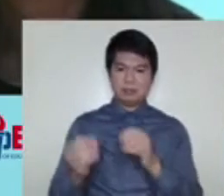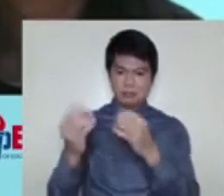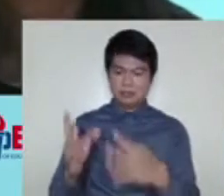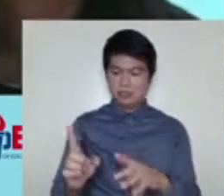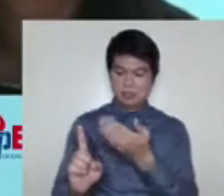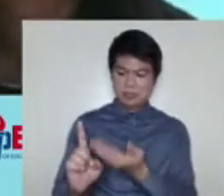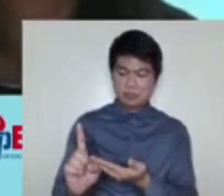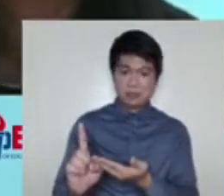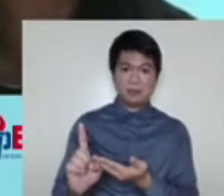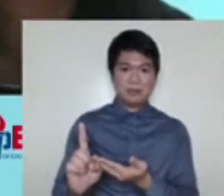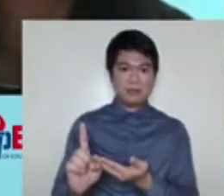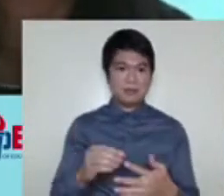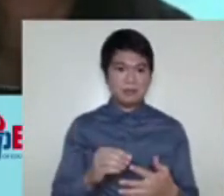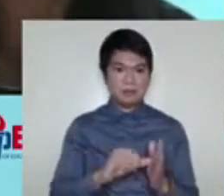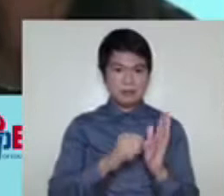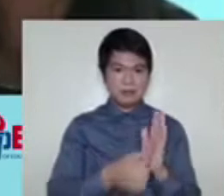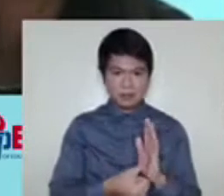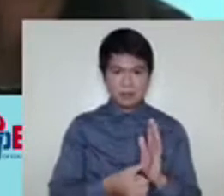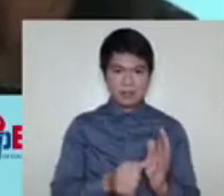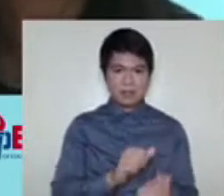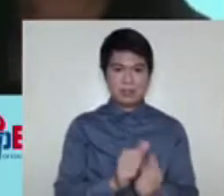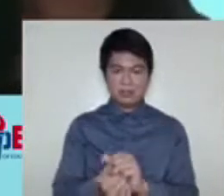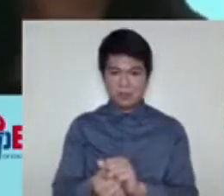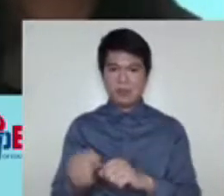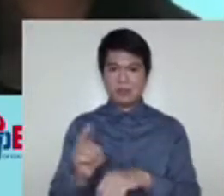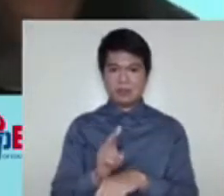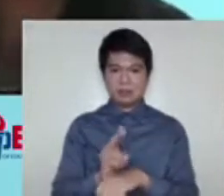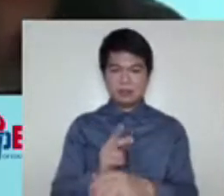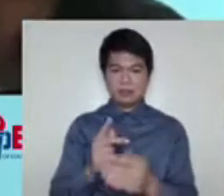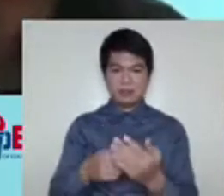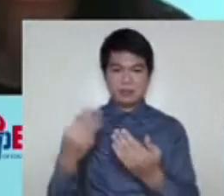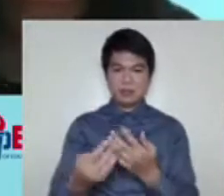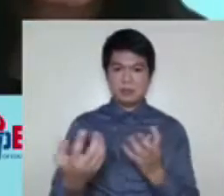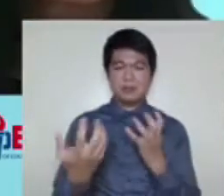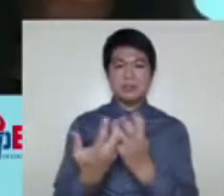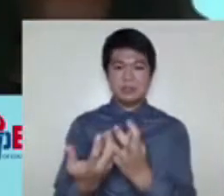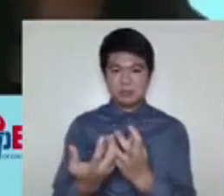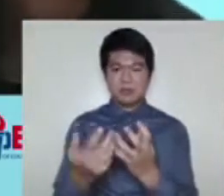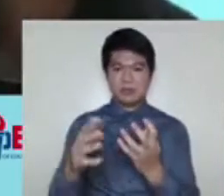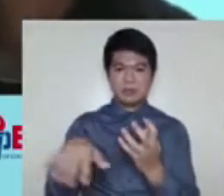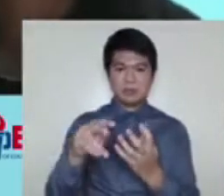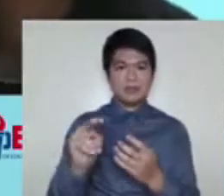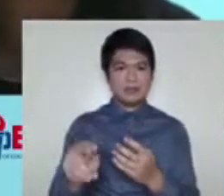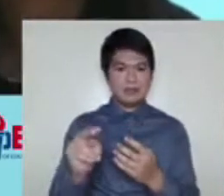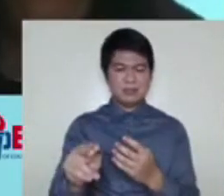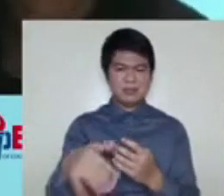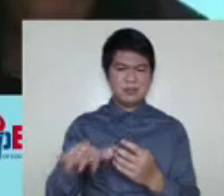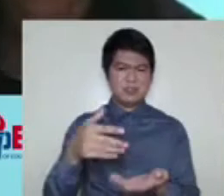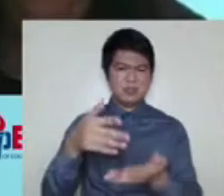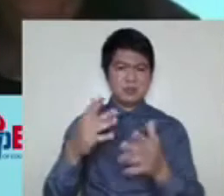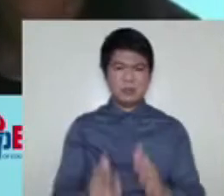adapting and implementing learning programs that ensure relevance and responsiveness to the needs of our learners, coupled again